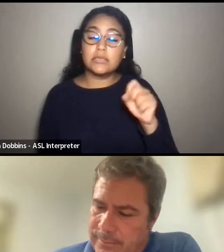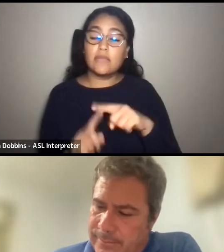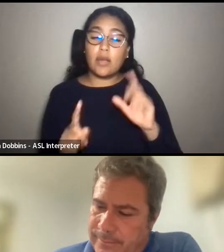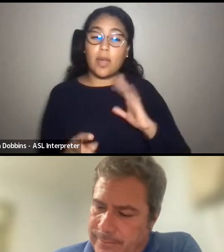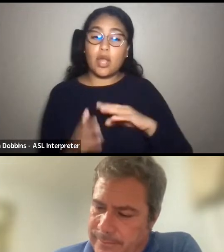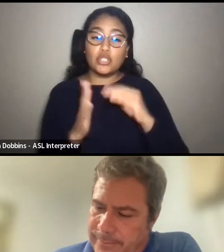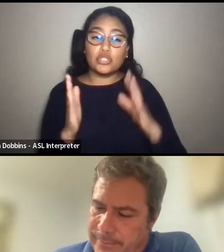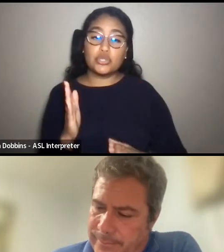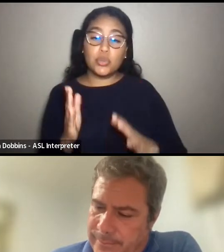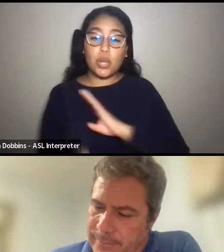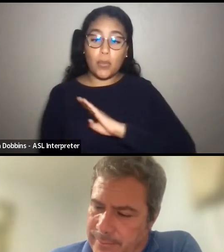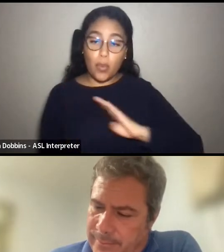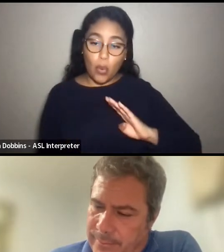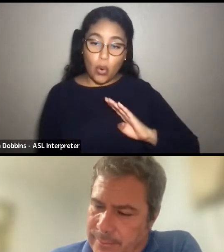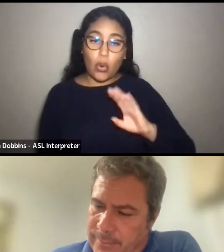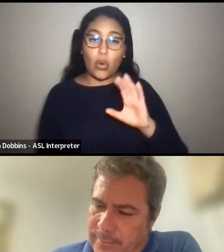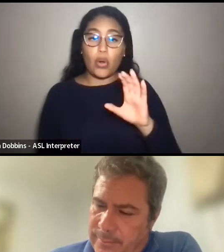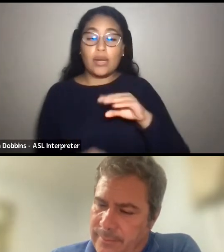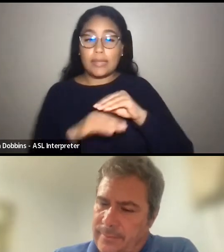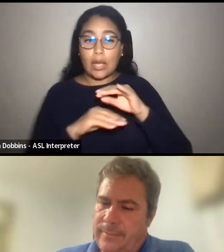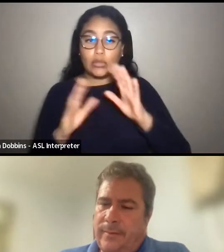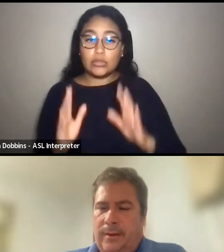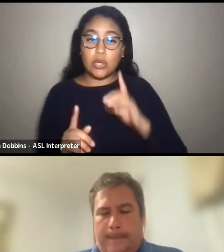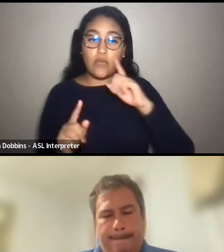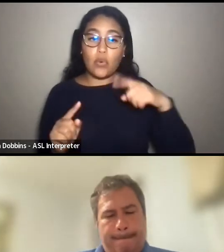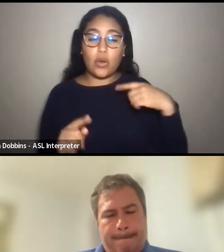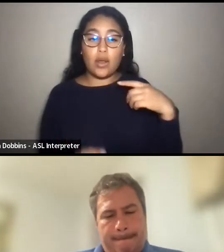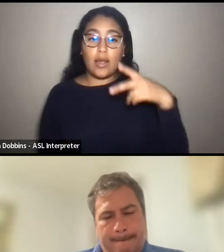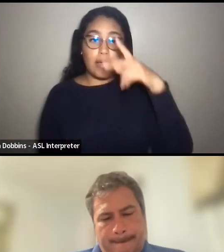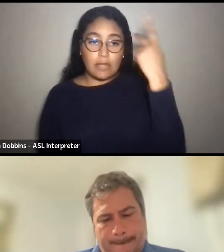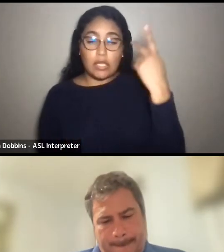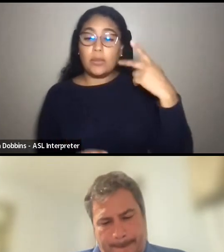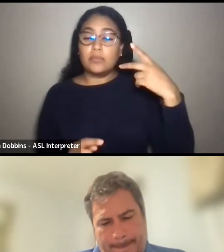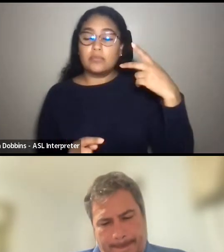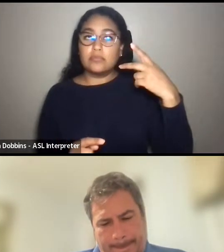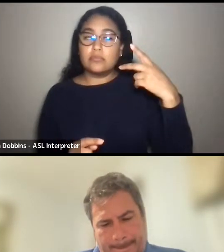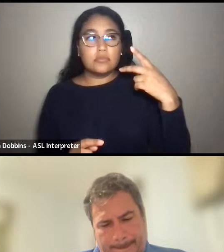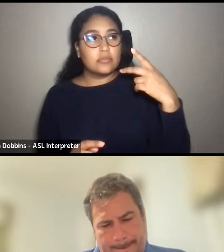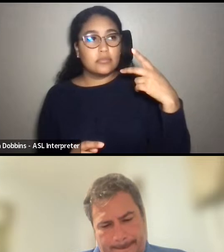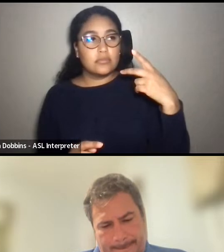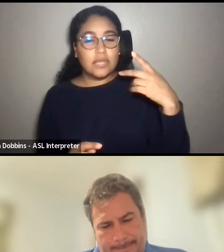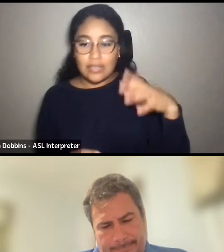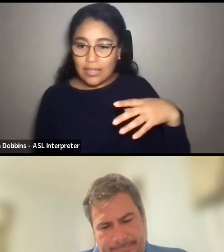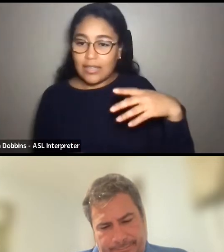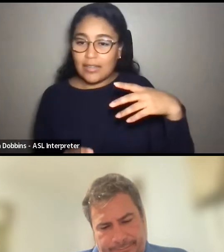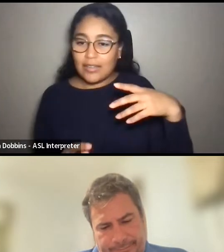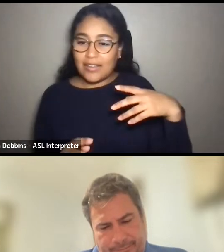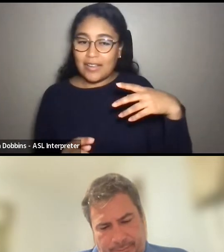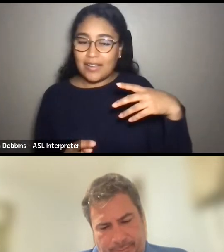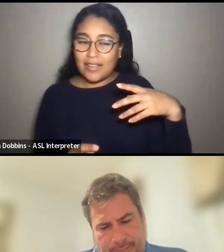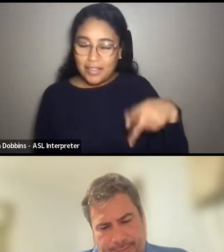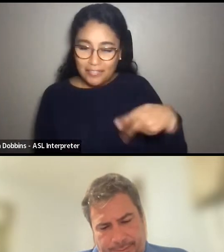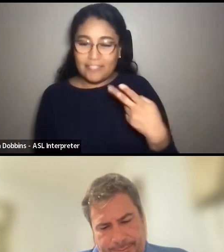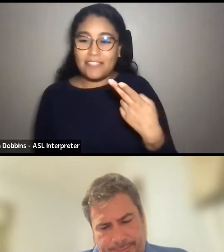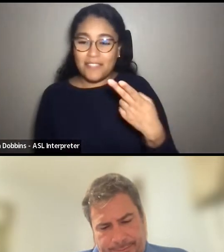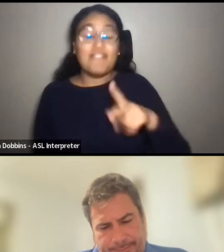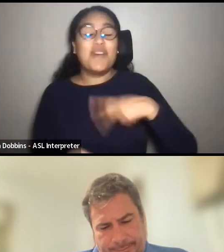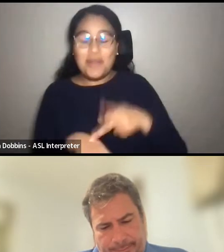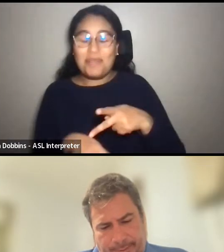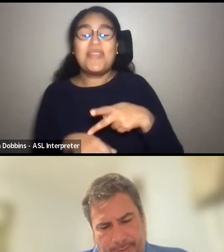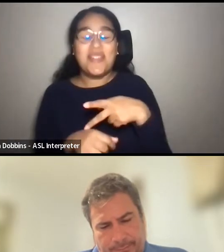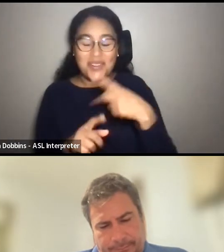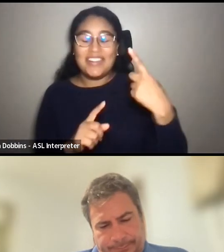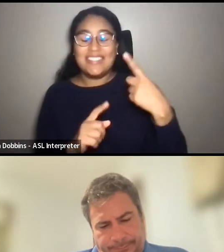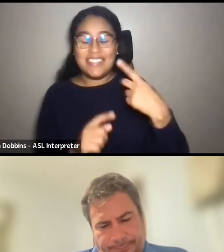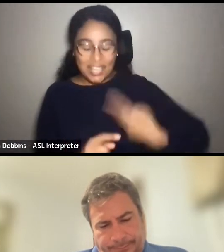the proclamation for Filipino American History Month. Bianca contributed to the drafting of this proclamation, and she'd like to also share